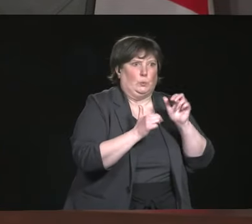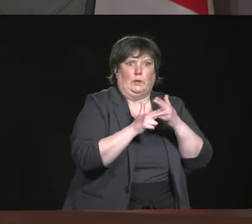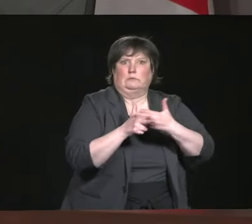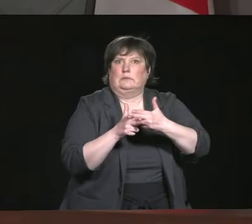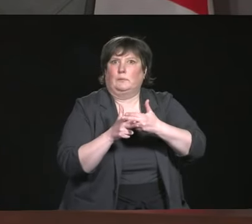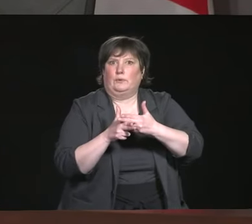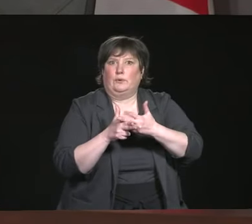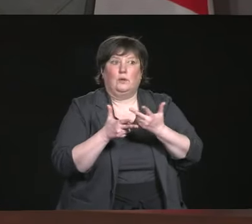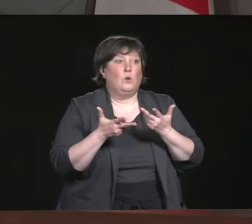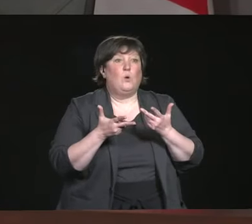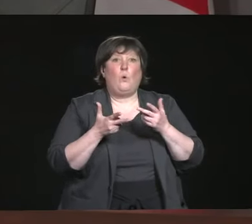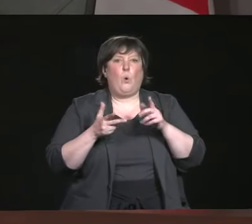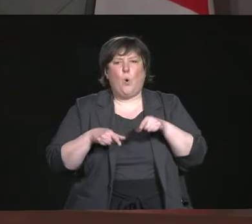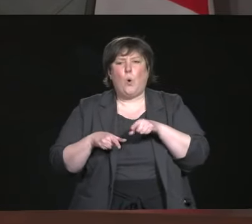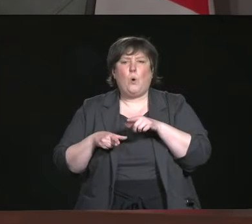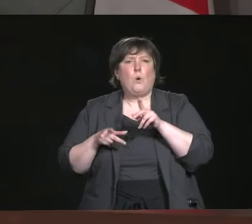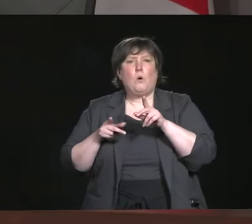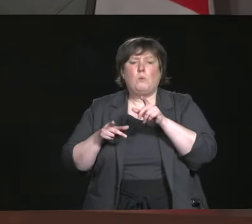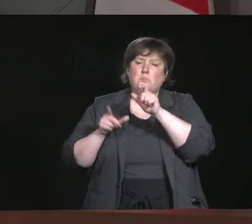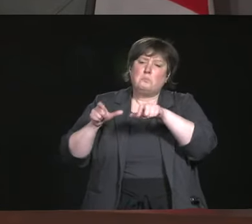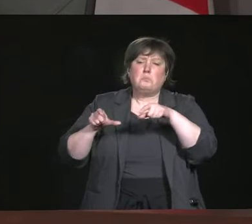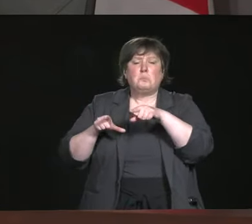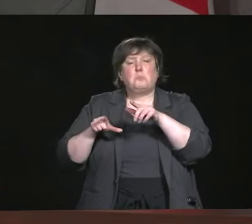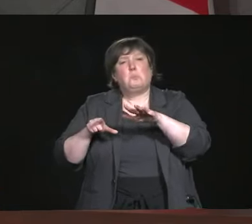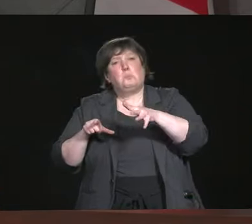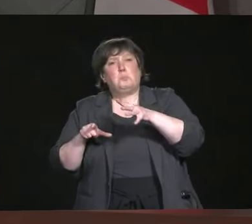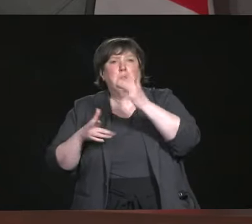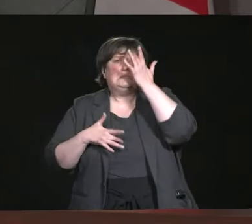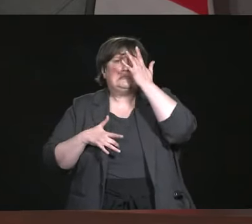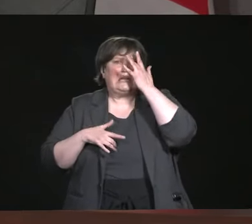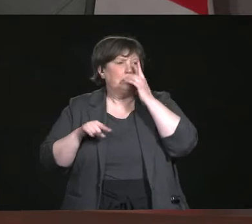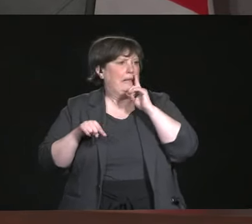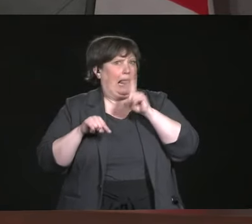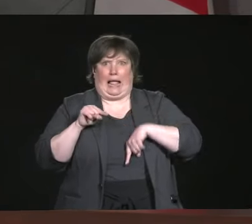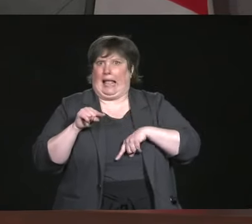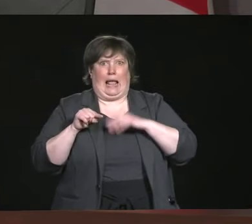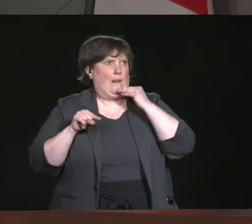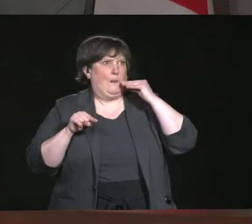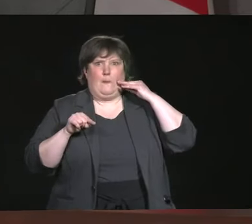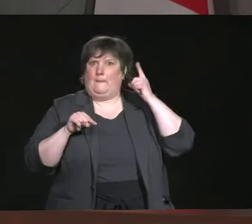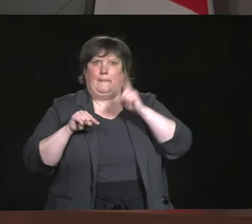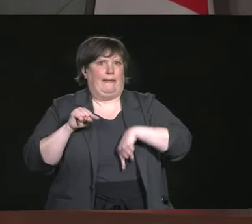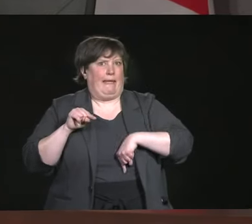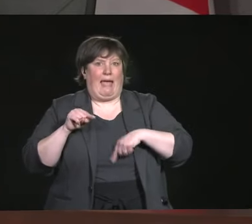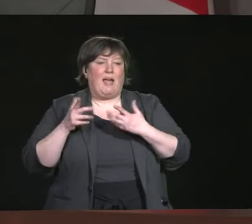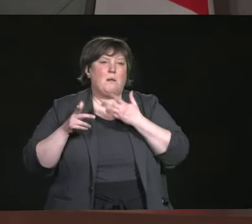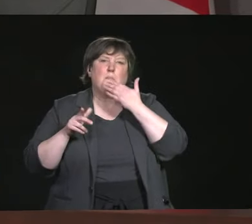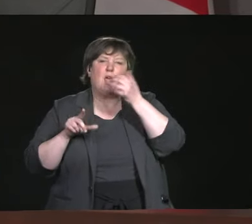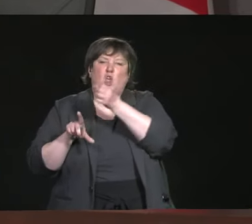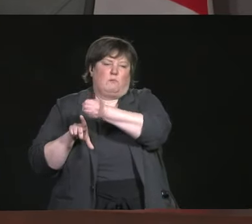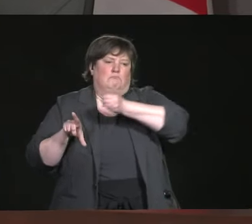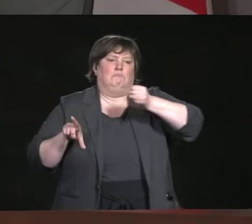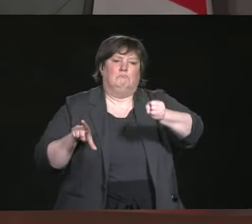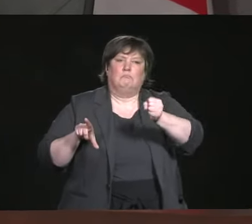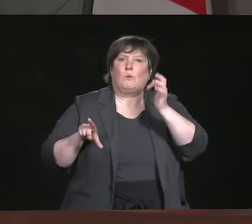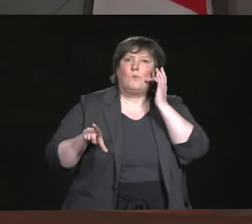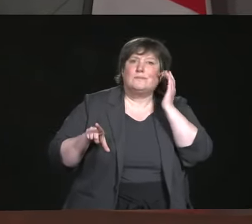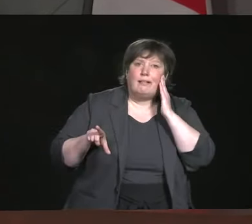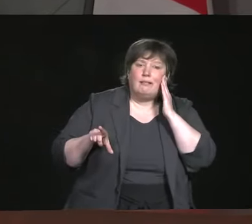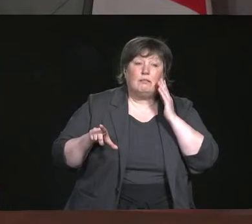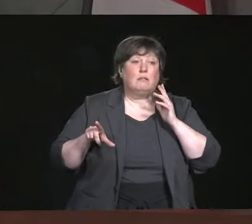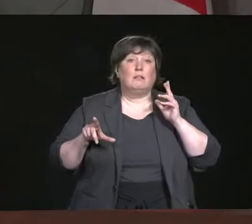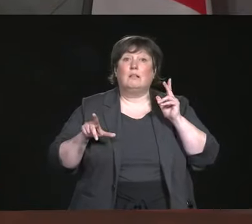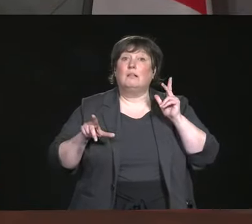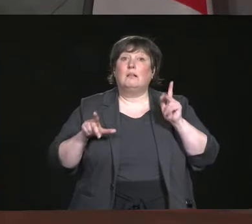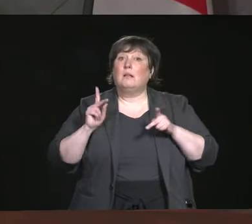but can't be self-isolating at home, having hotels and other things. Homeless shelters cannot